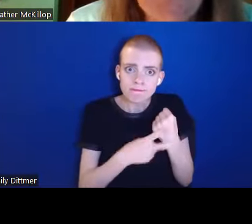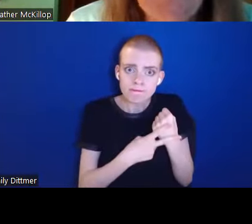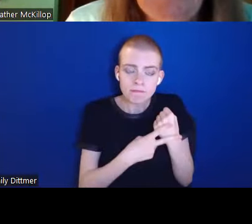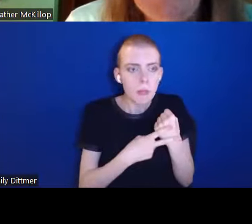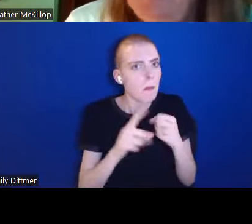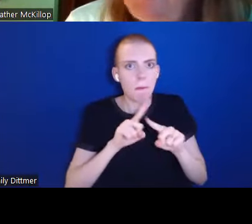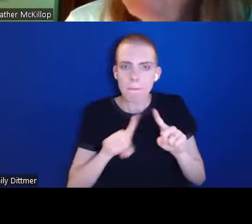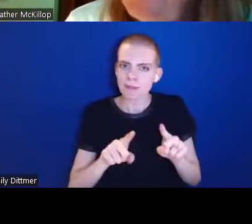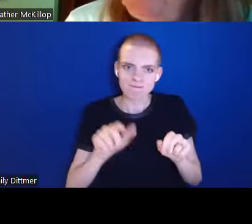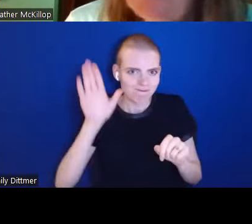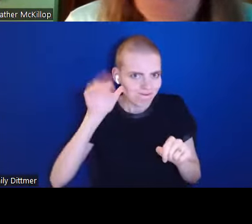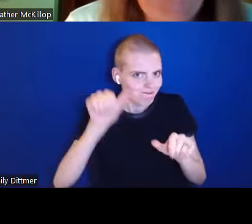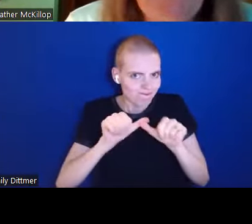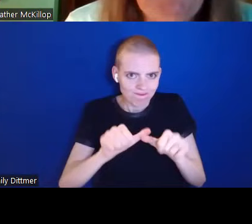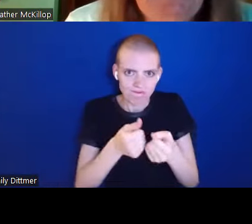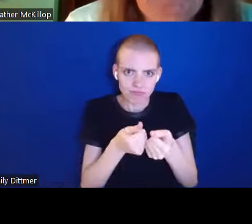called our